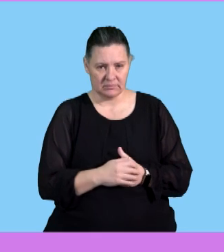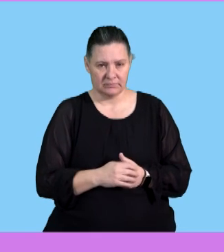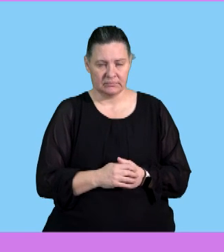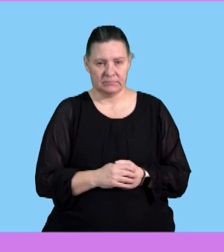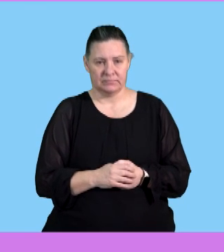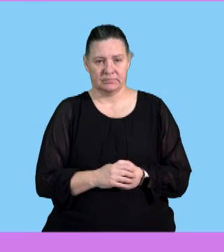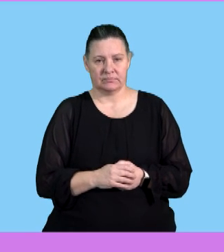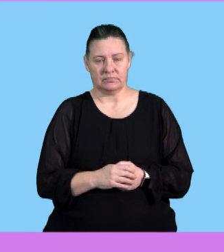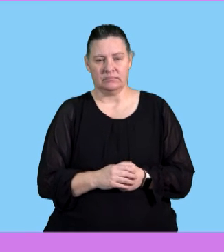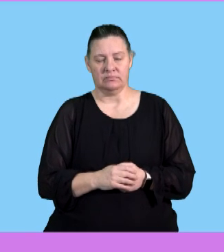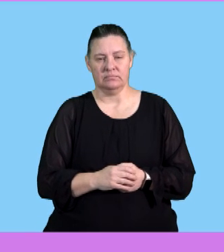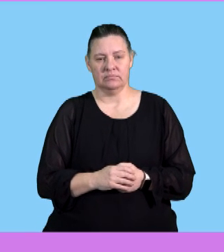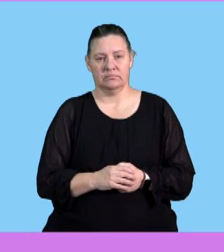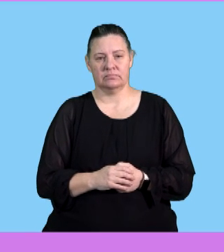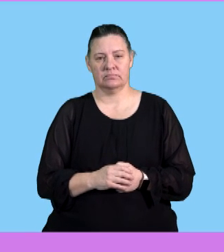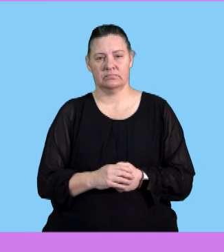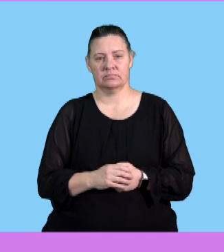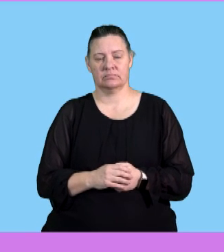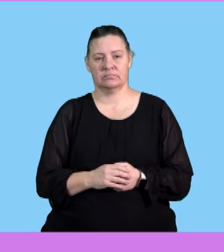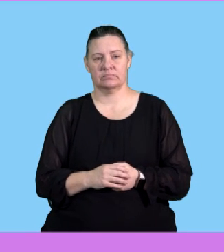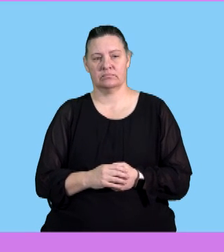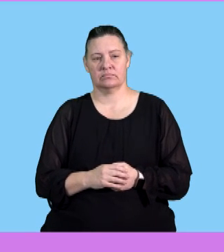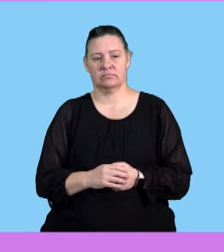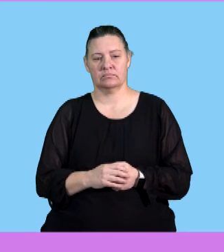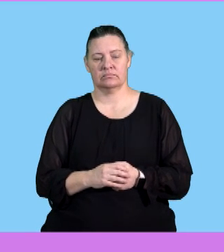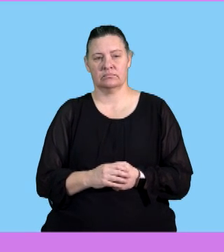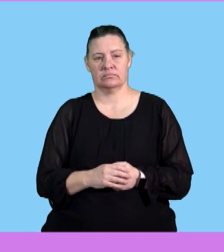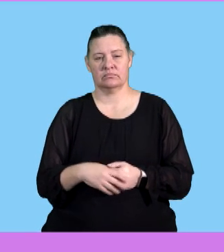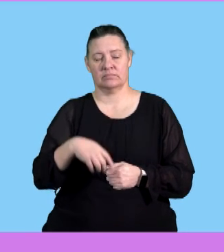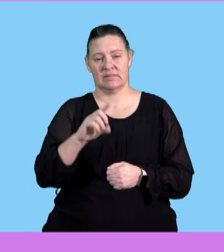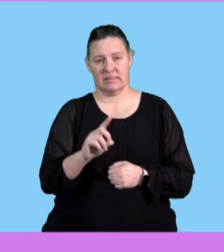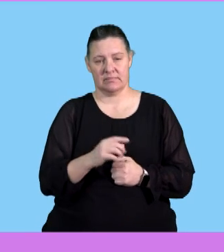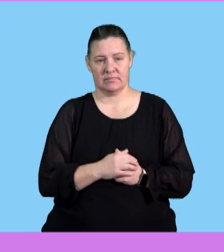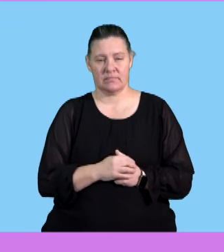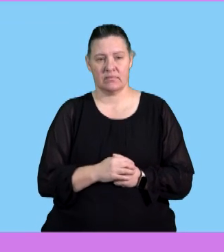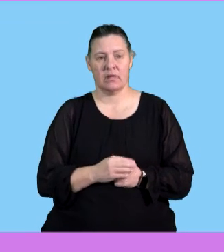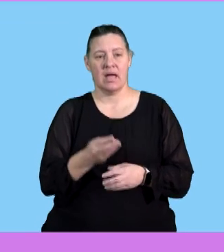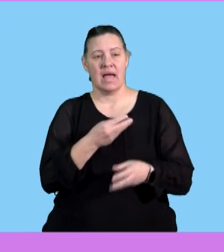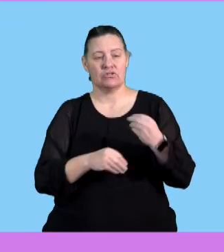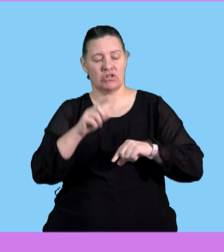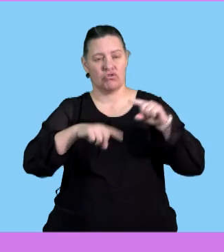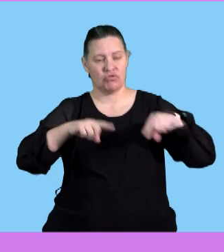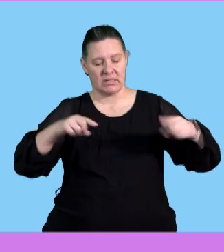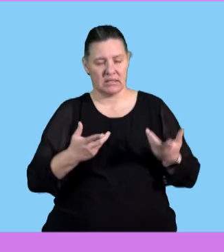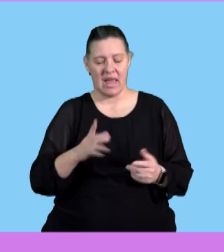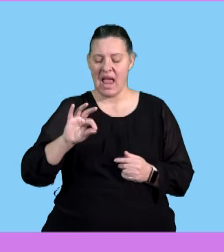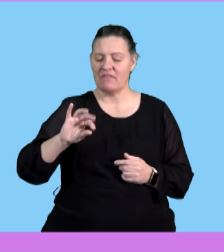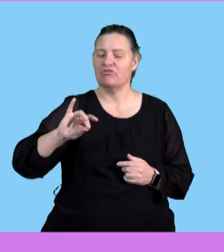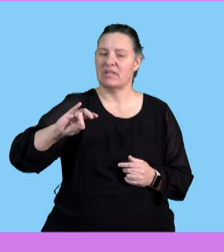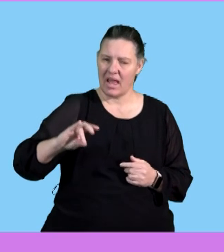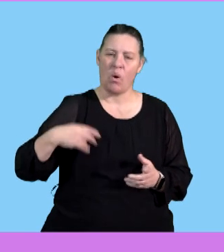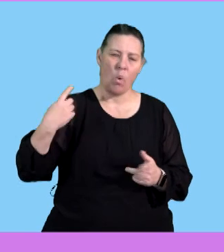to British pound. Now, moving along to number D. Exchange